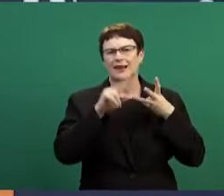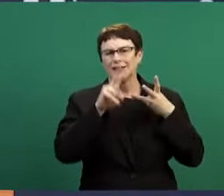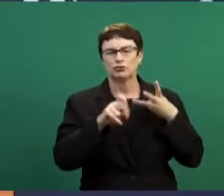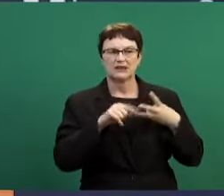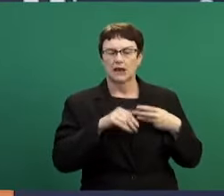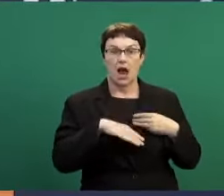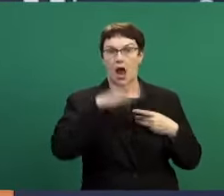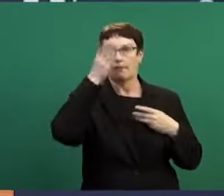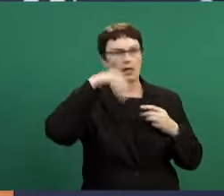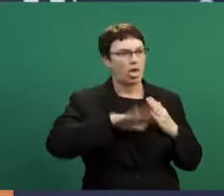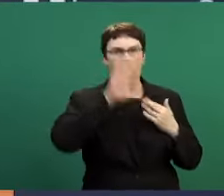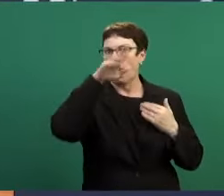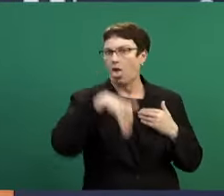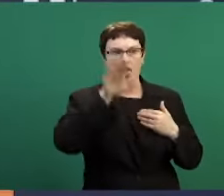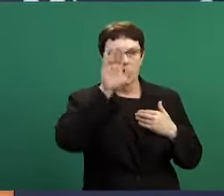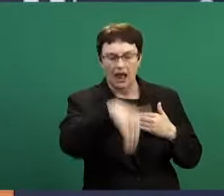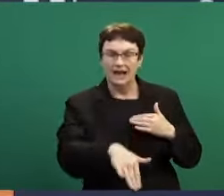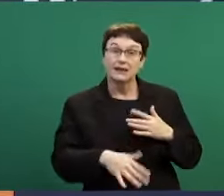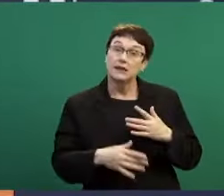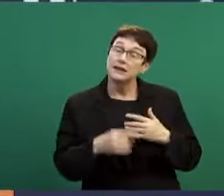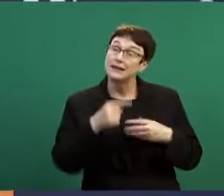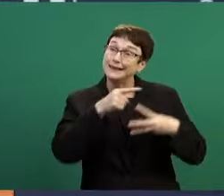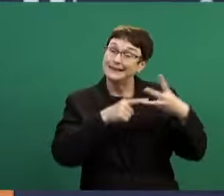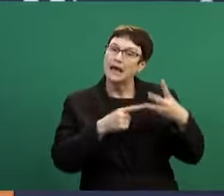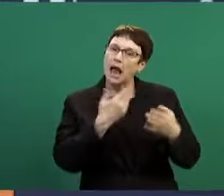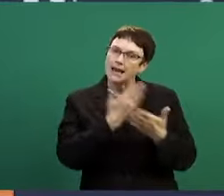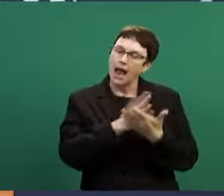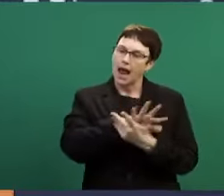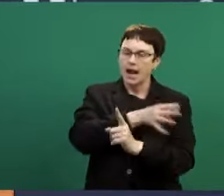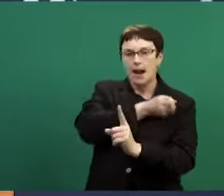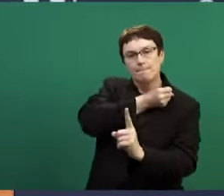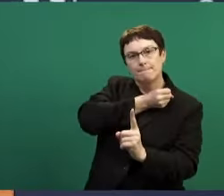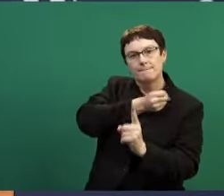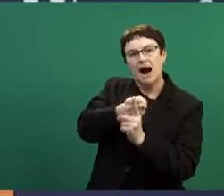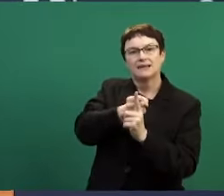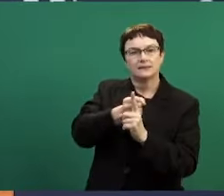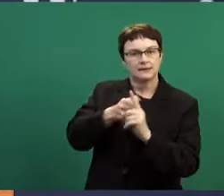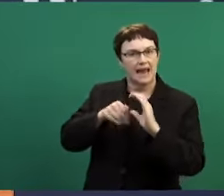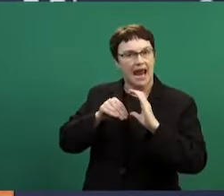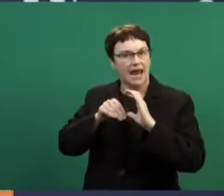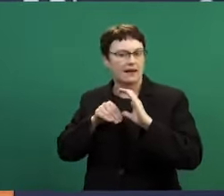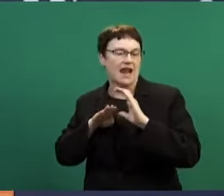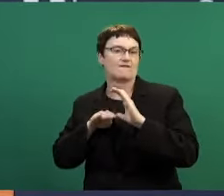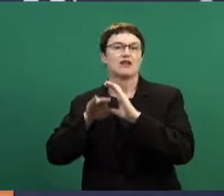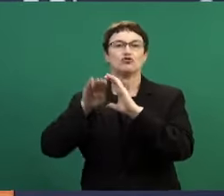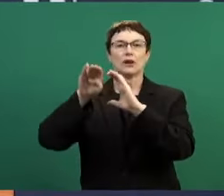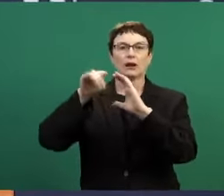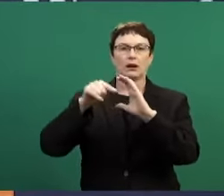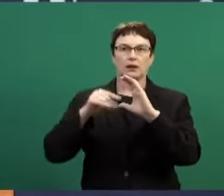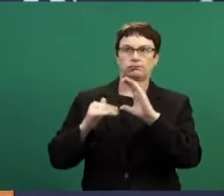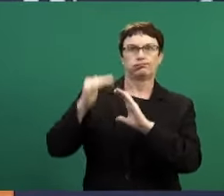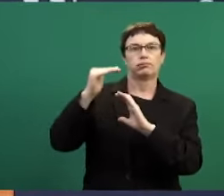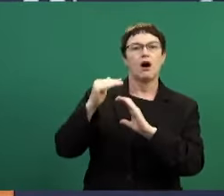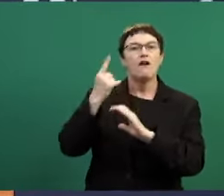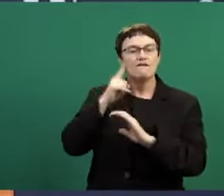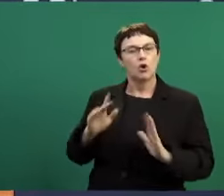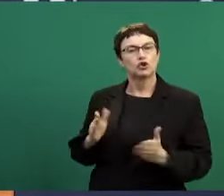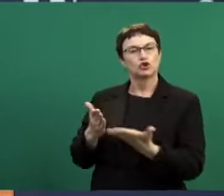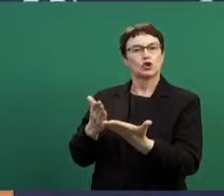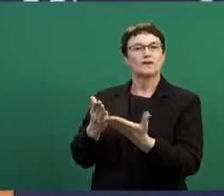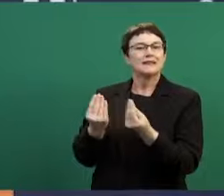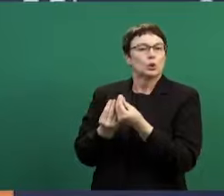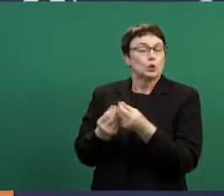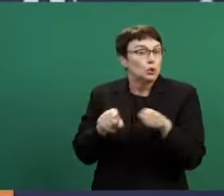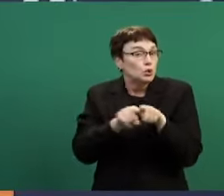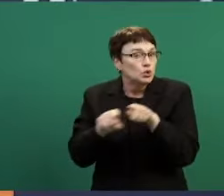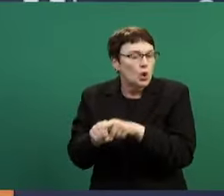lead to a resurgence of inflation, and it is important for us to watch that. The other